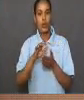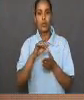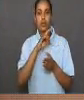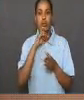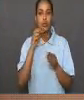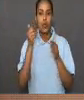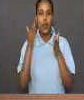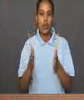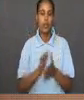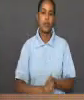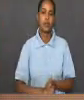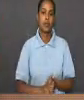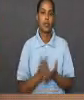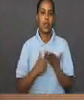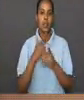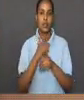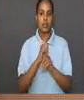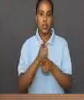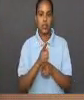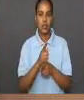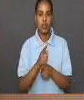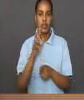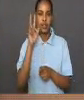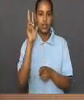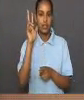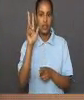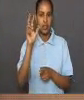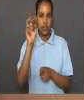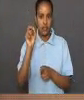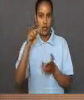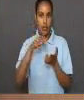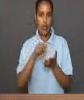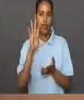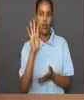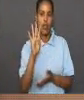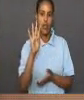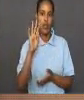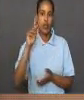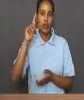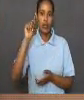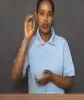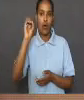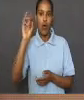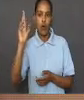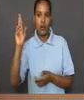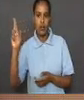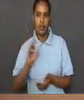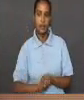pure solvent. The answer is 30.4